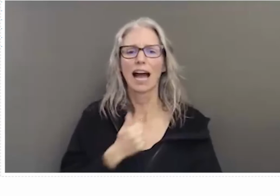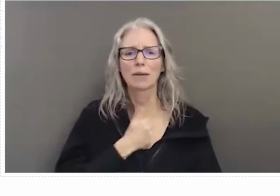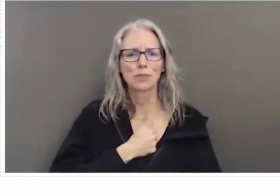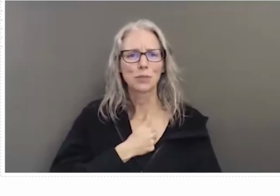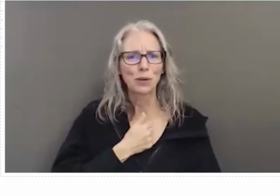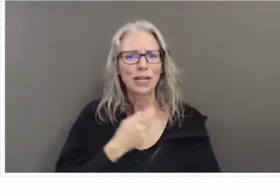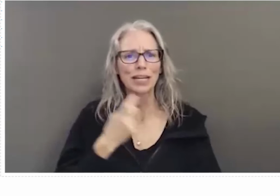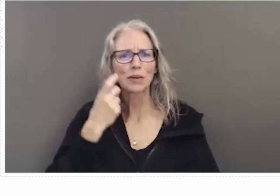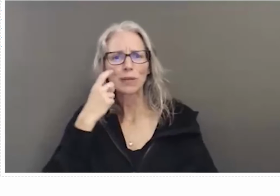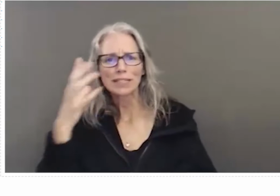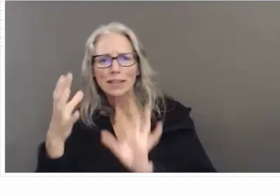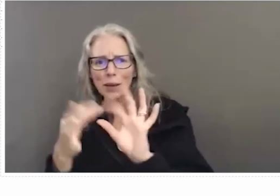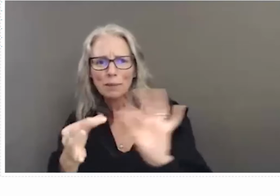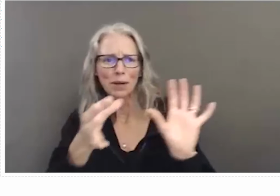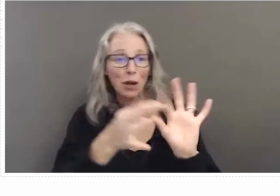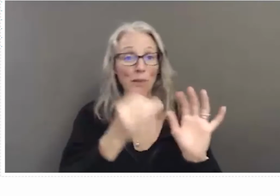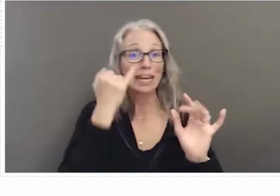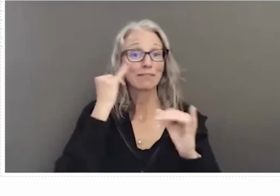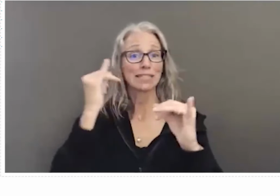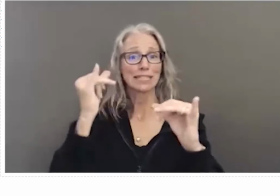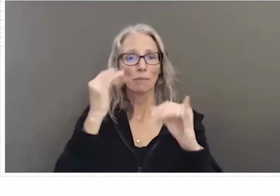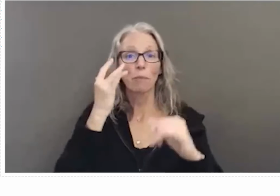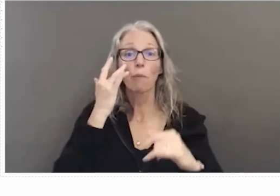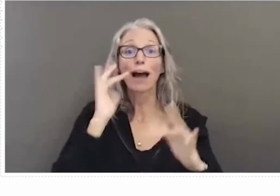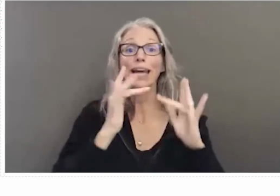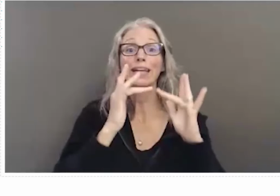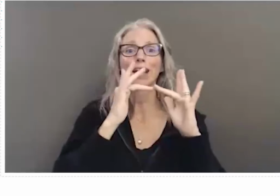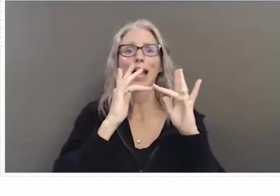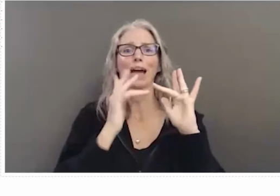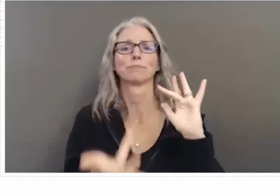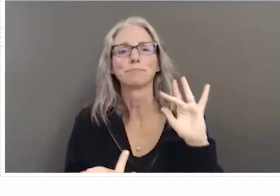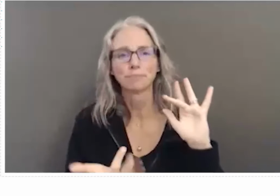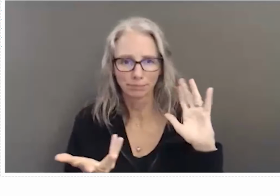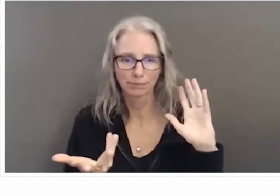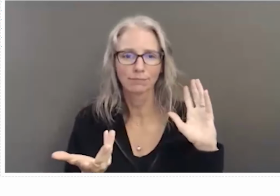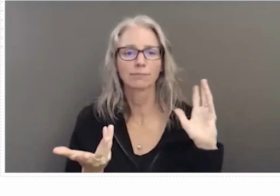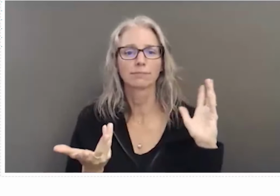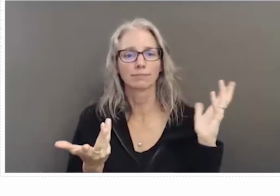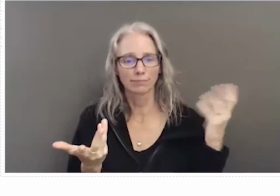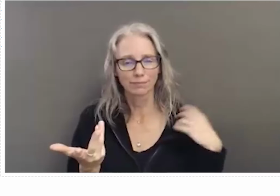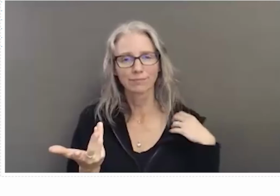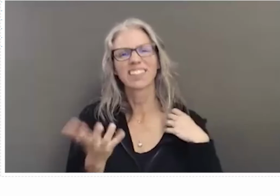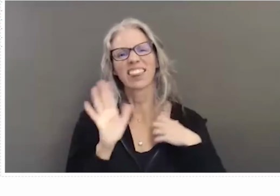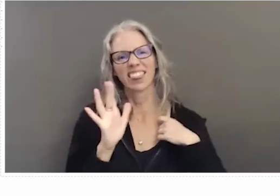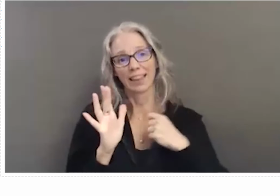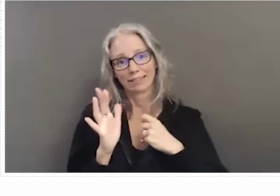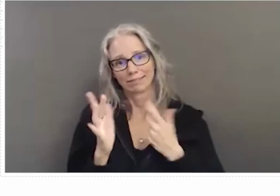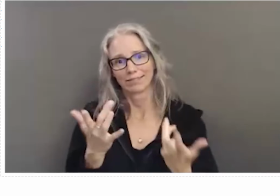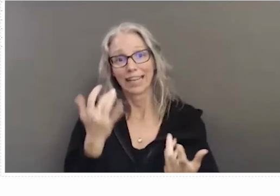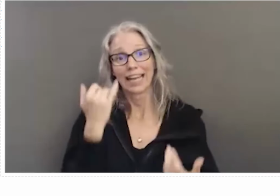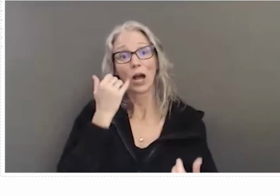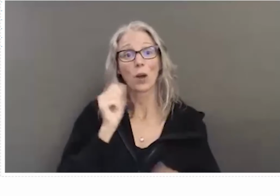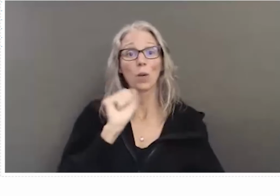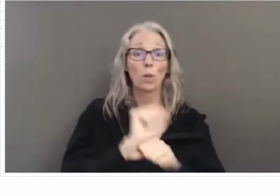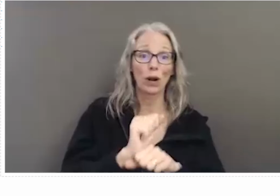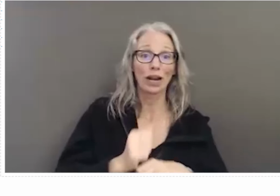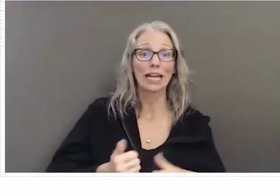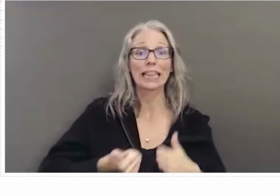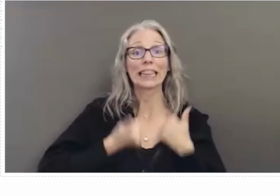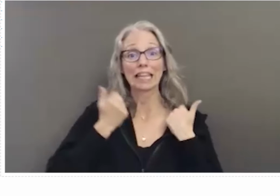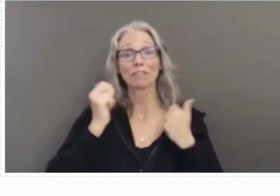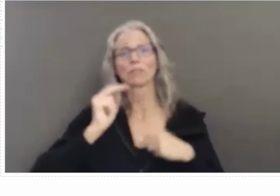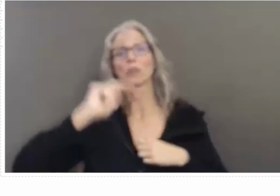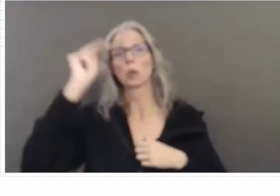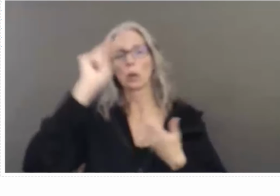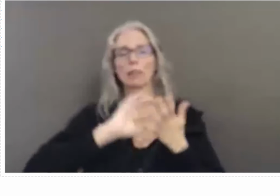My internet dropped for a moment there, which is one of the joys of working and living in the north. I'm tethered to my phone now, so